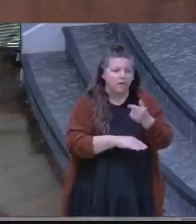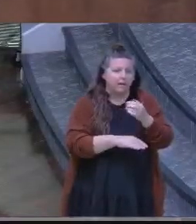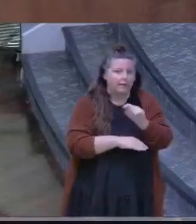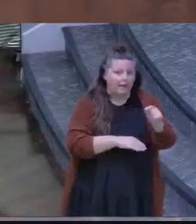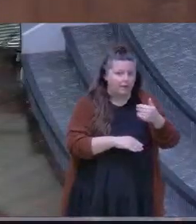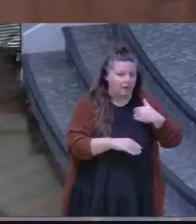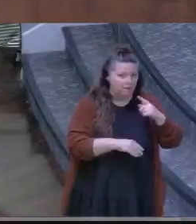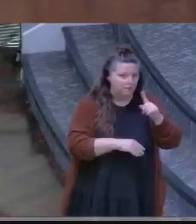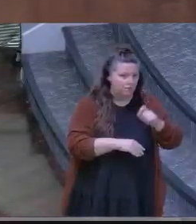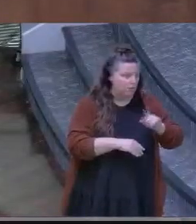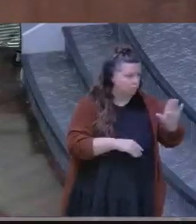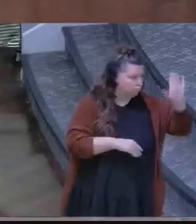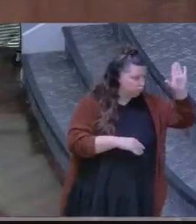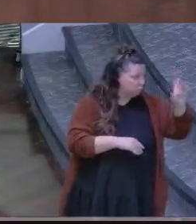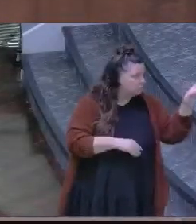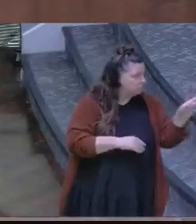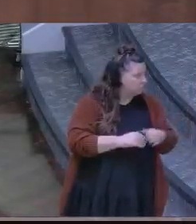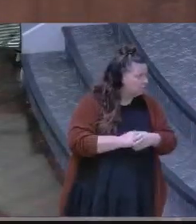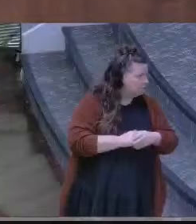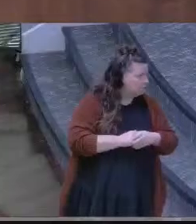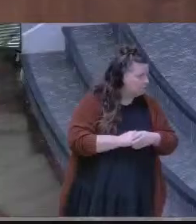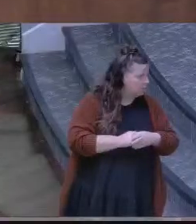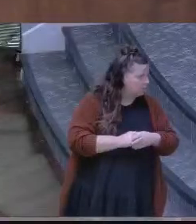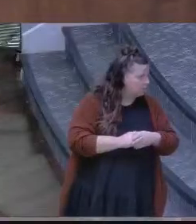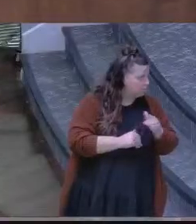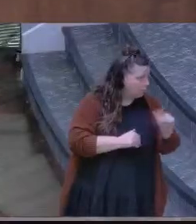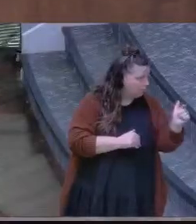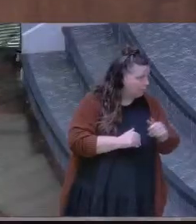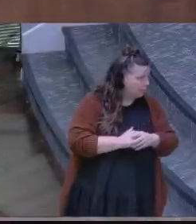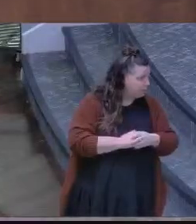I'm sorry, I didn't see it. Oh, yeah, you're fine. Dr. Gant?